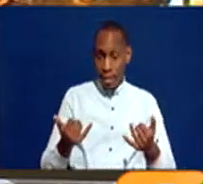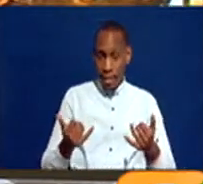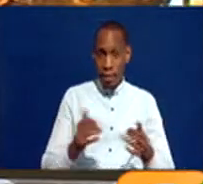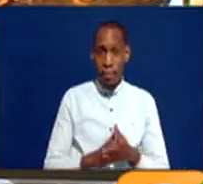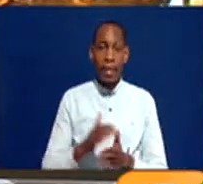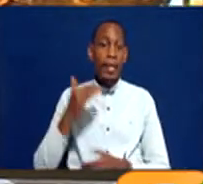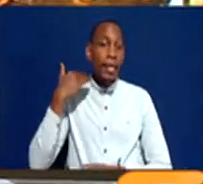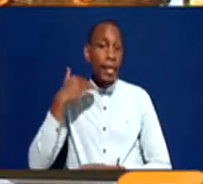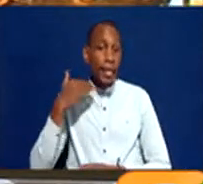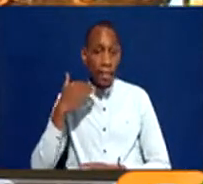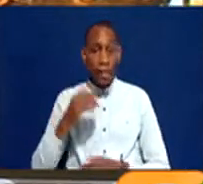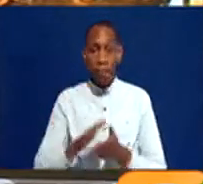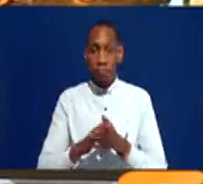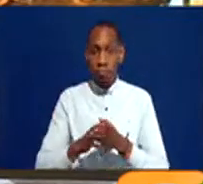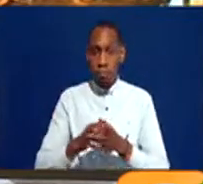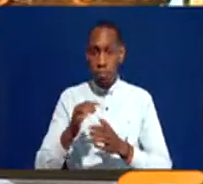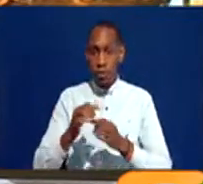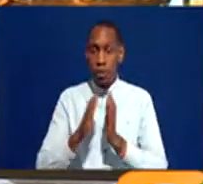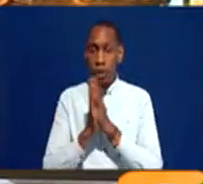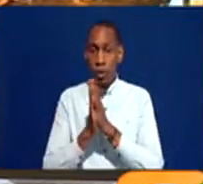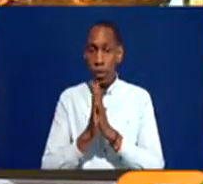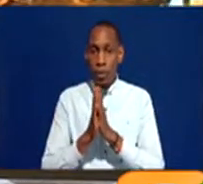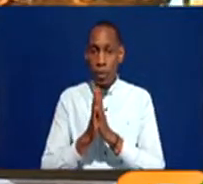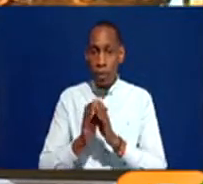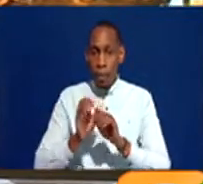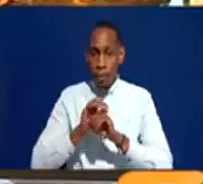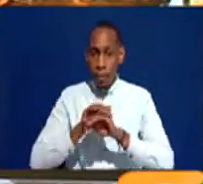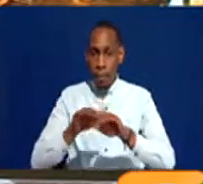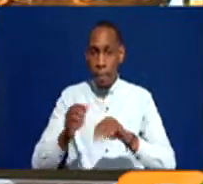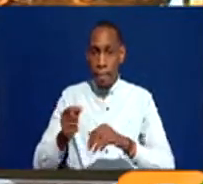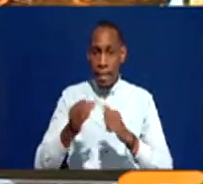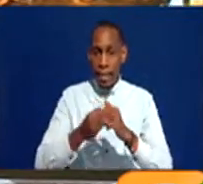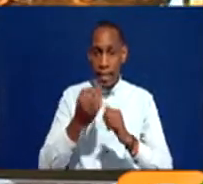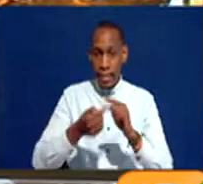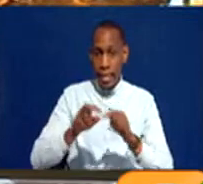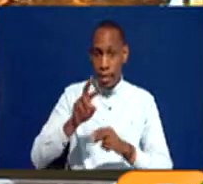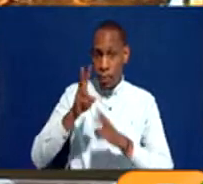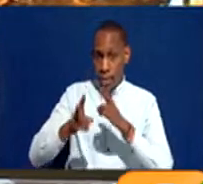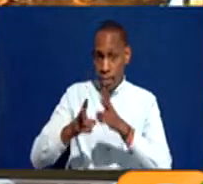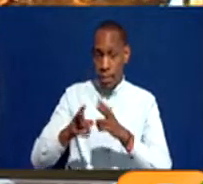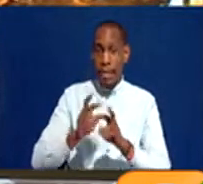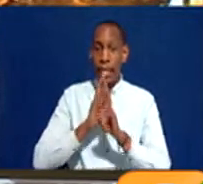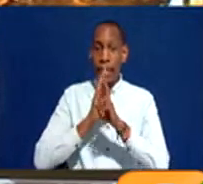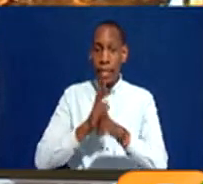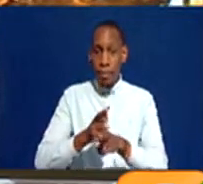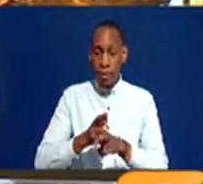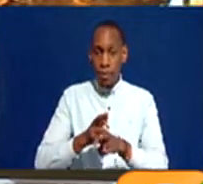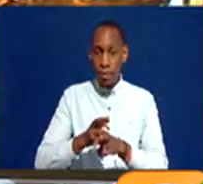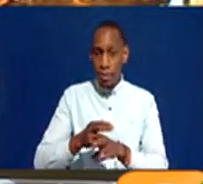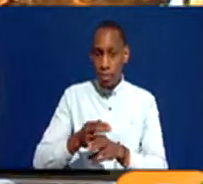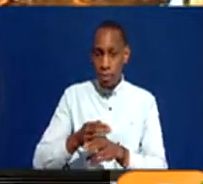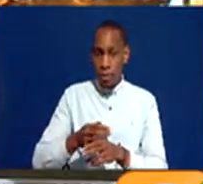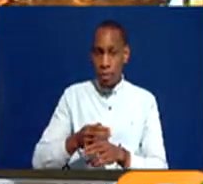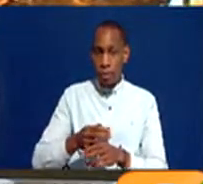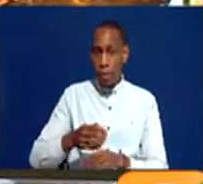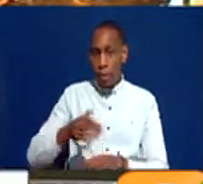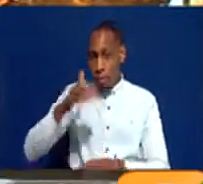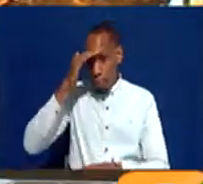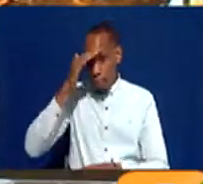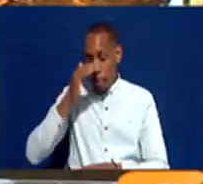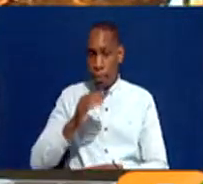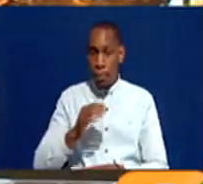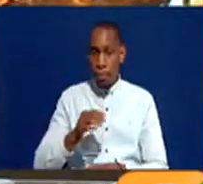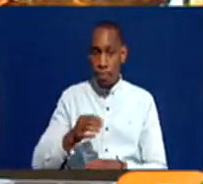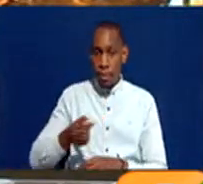It is a crime that dominated the headlines in August 2022 as reports of drink spiking, a